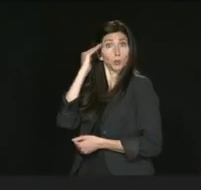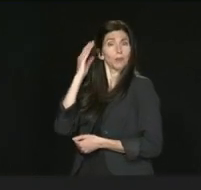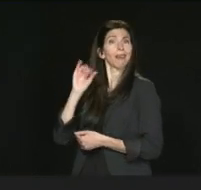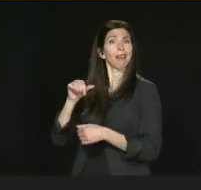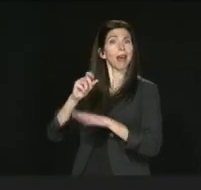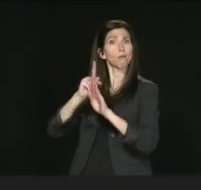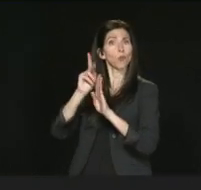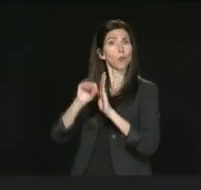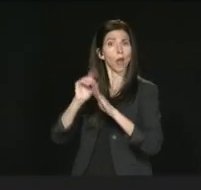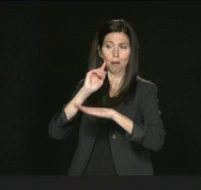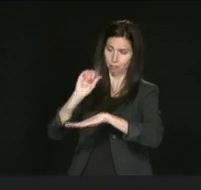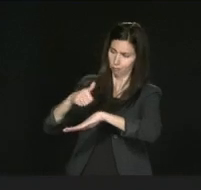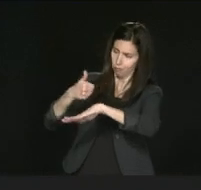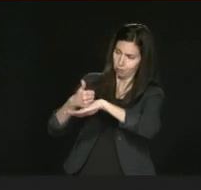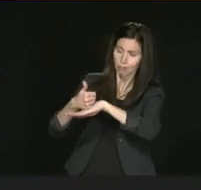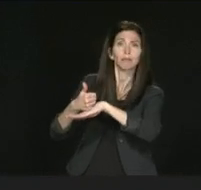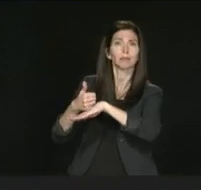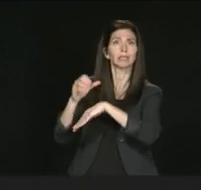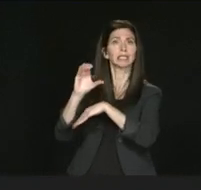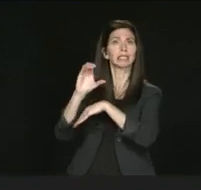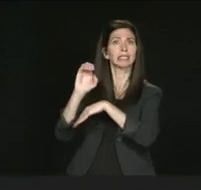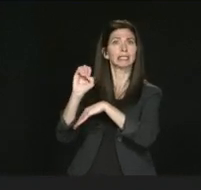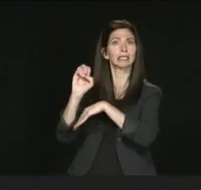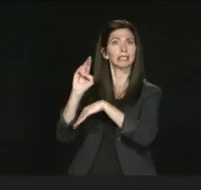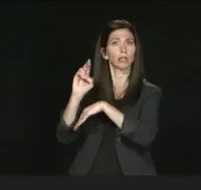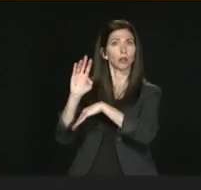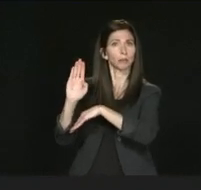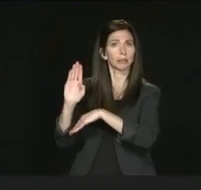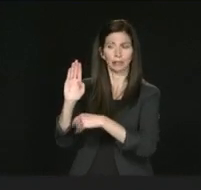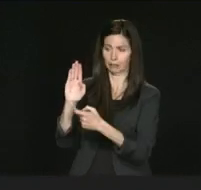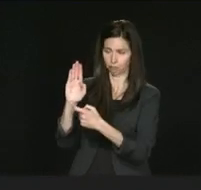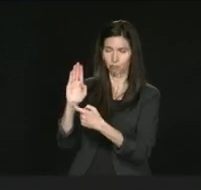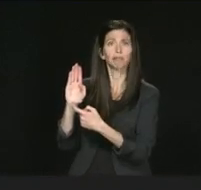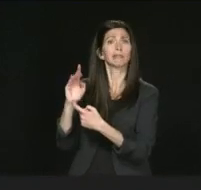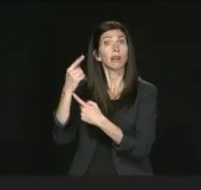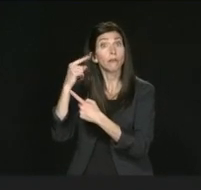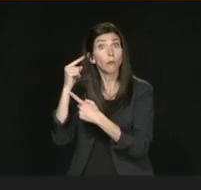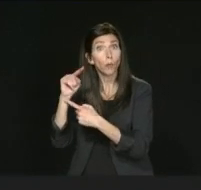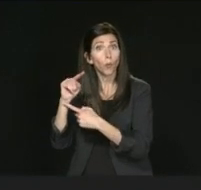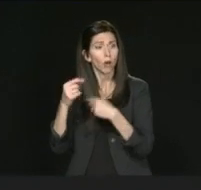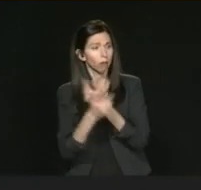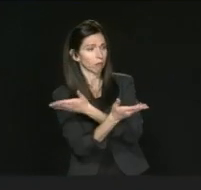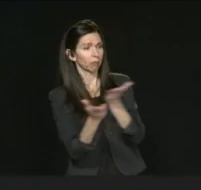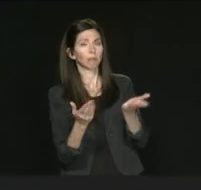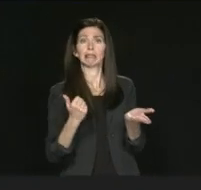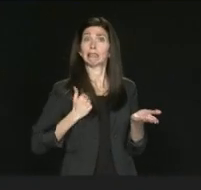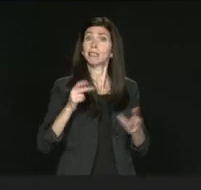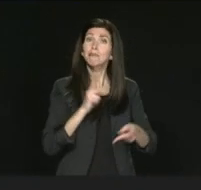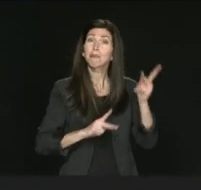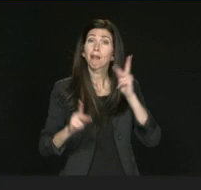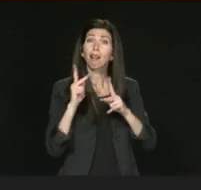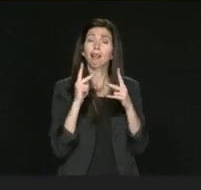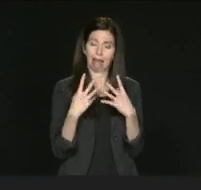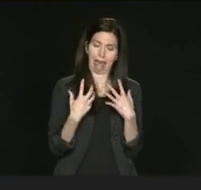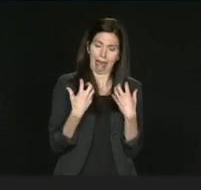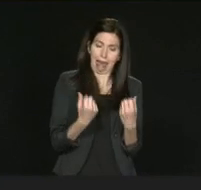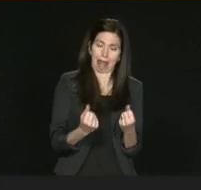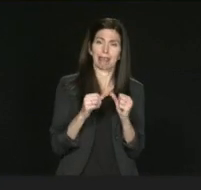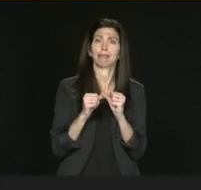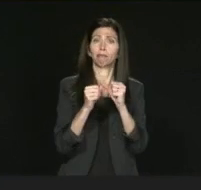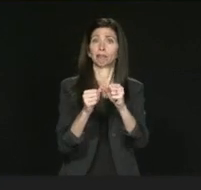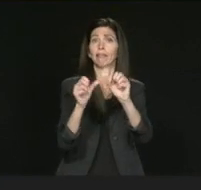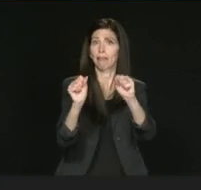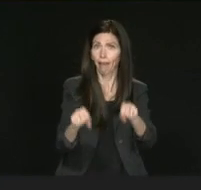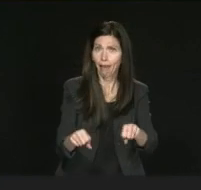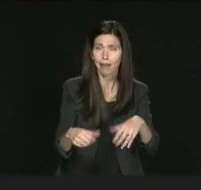that Canadians could continue to remain healthy and follow the social distancing directives and keep washing their hands and all the other